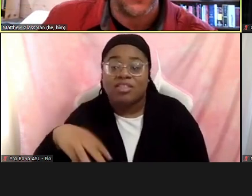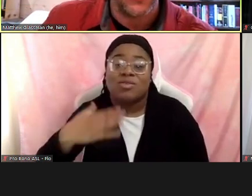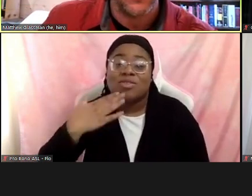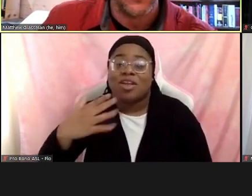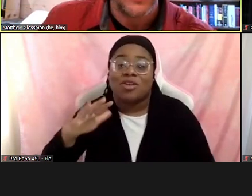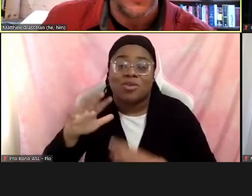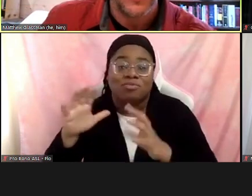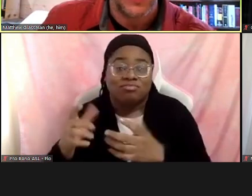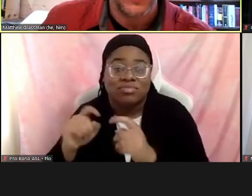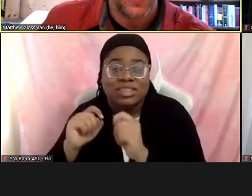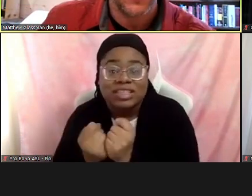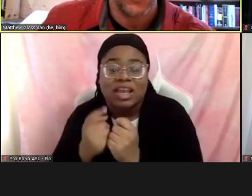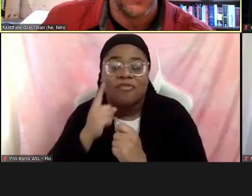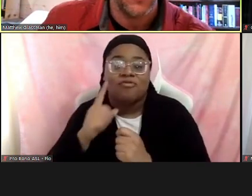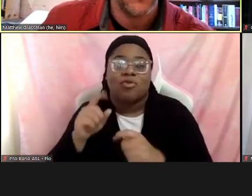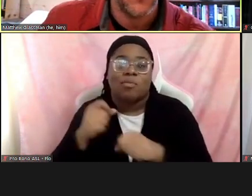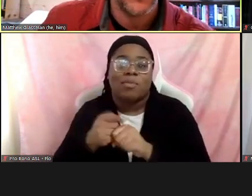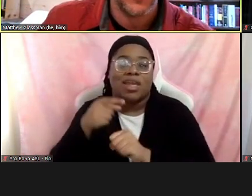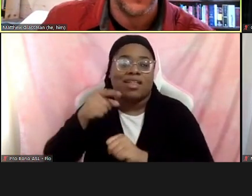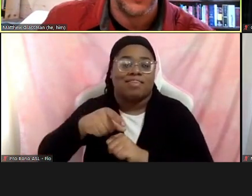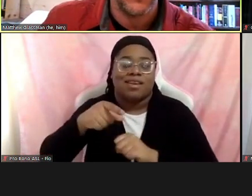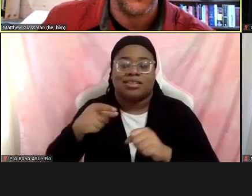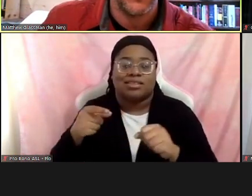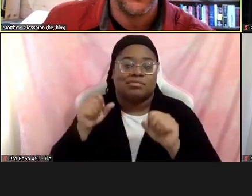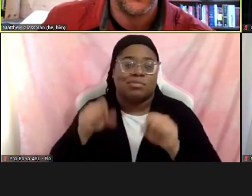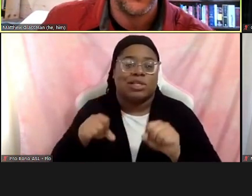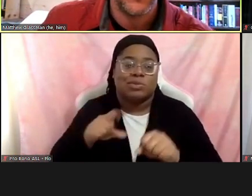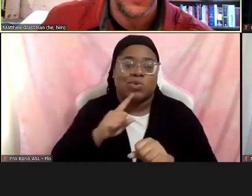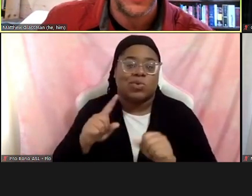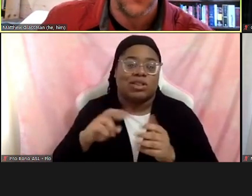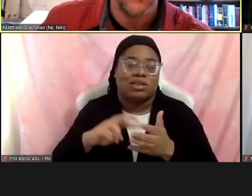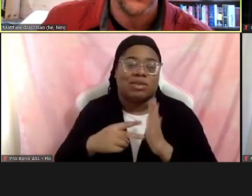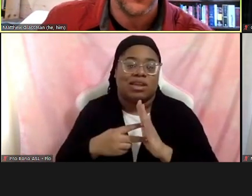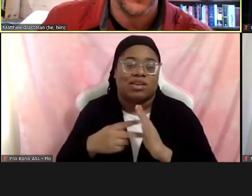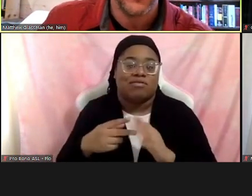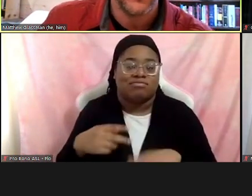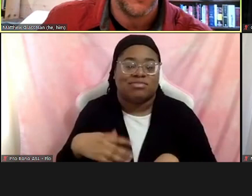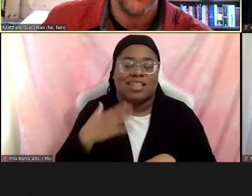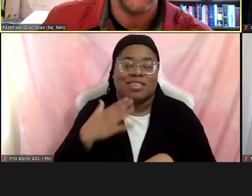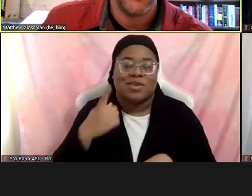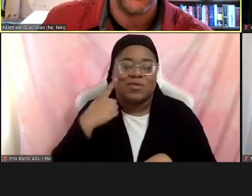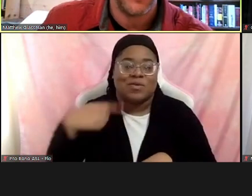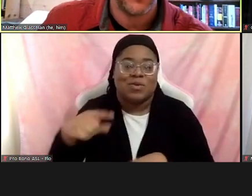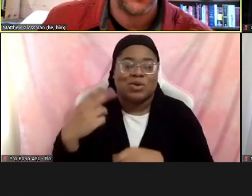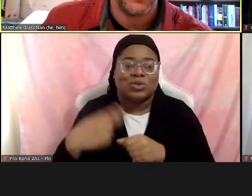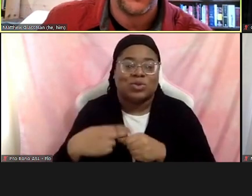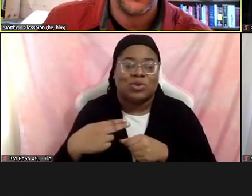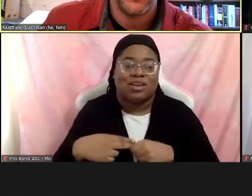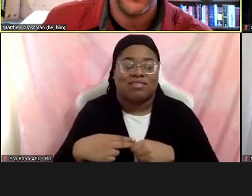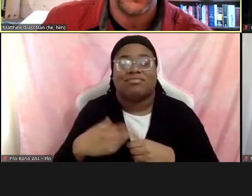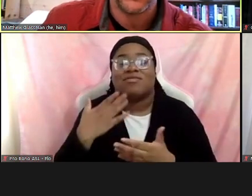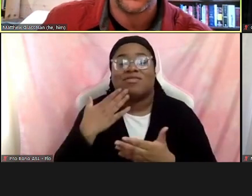for making this space possible. It's really meaningful. And thank you all for joining us. Have a